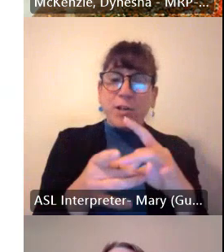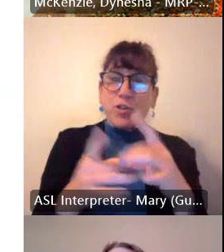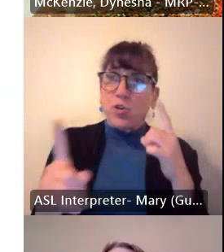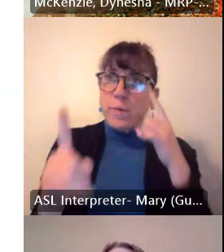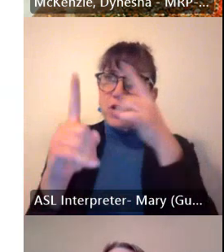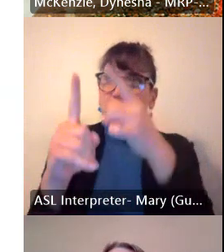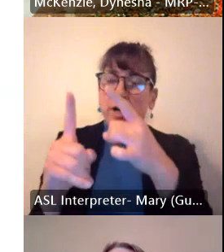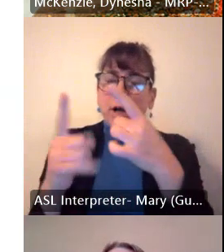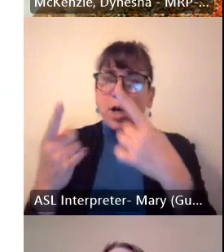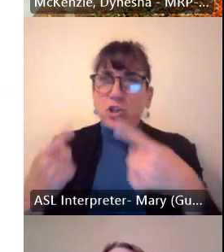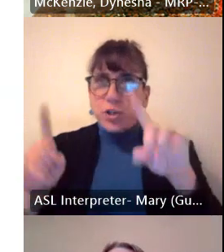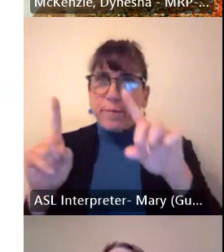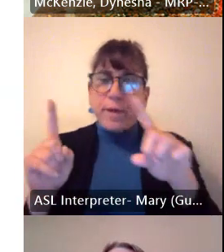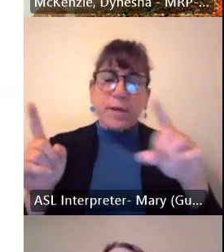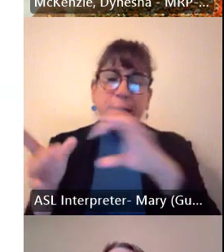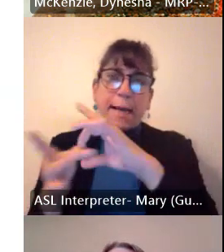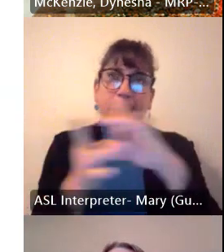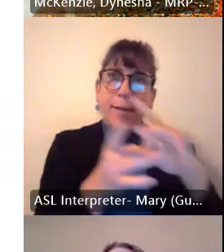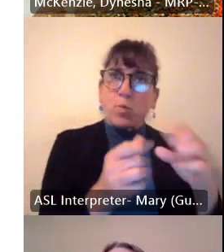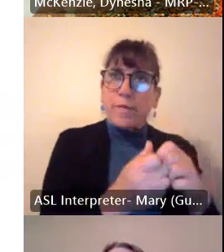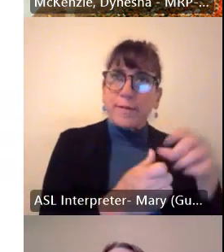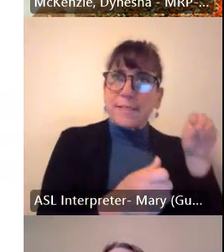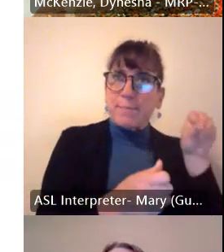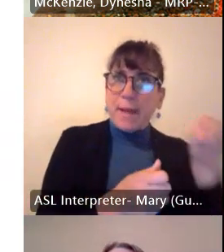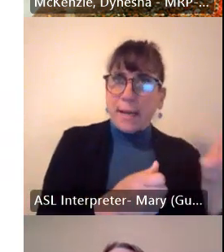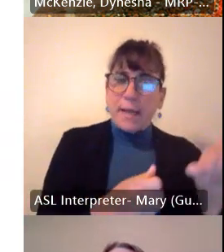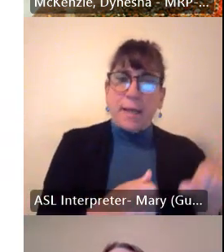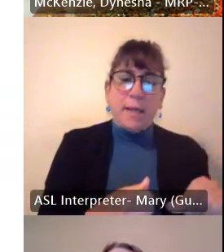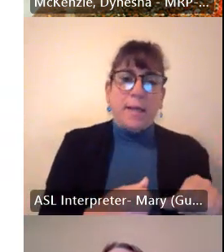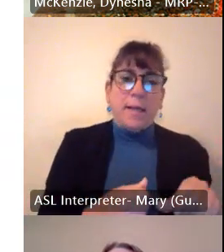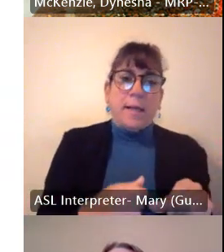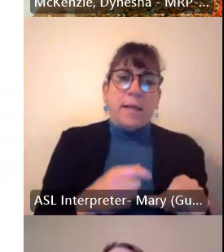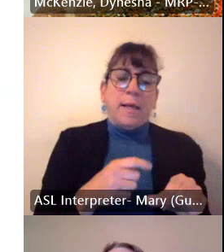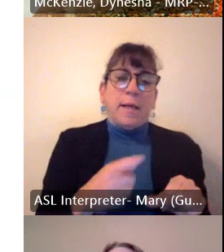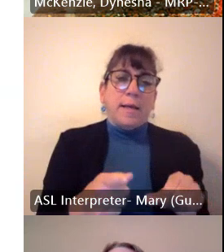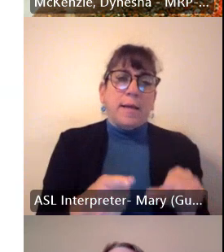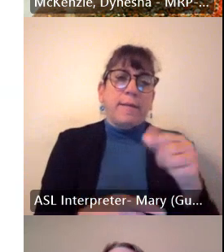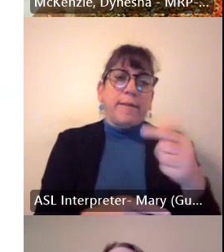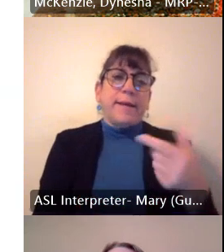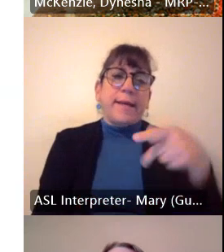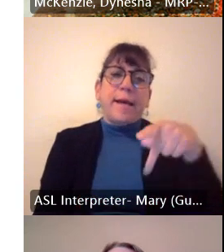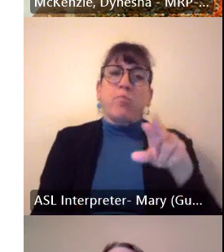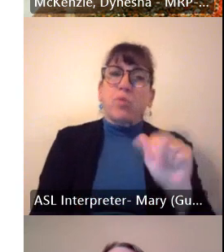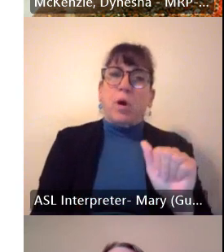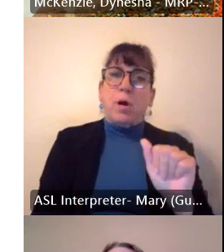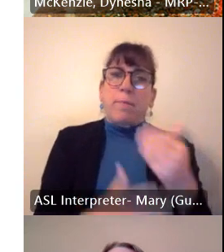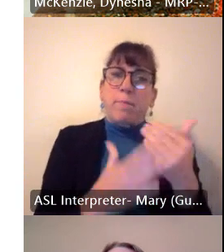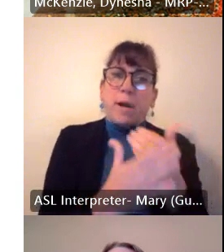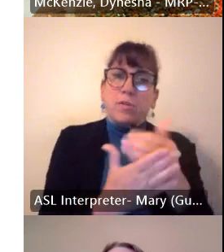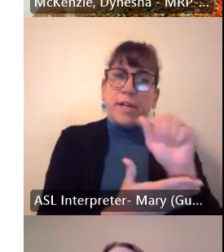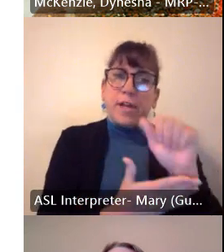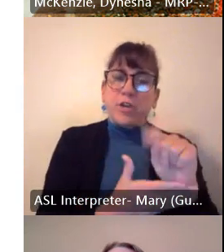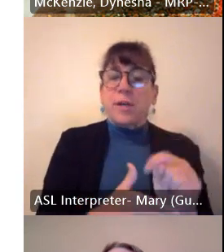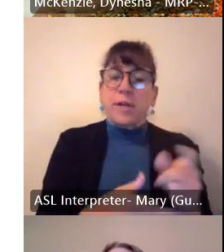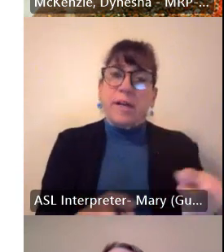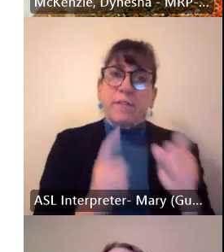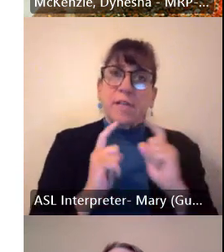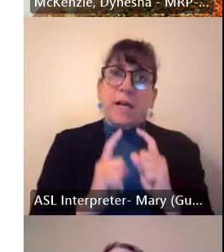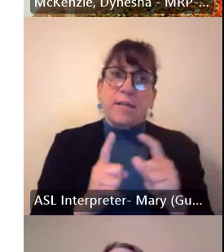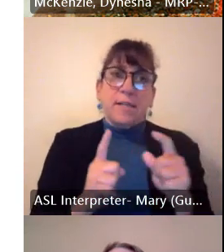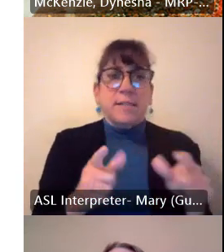spending? And particularly the GIPRA Modernization Act also gives us language to talk about cross-cutting